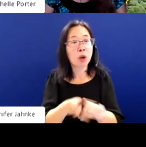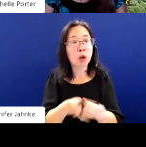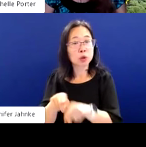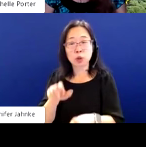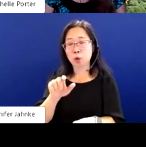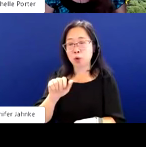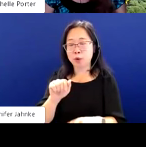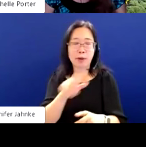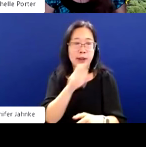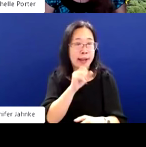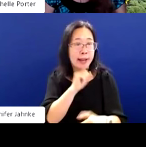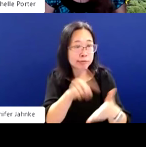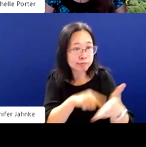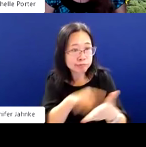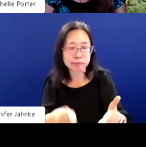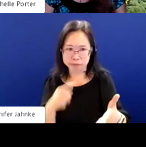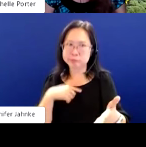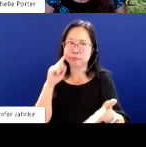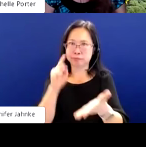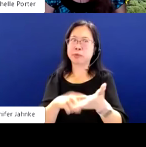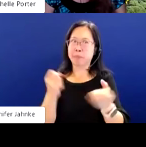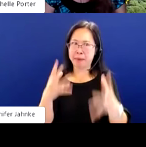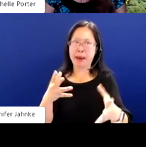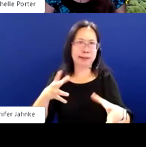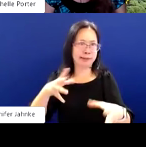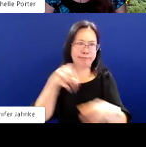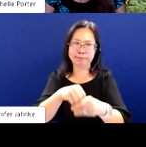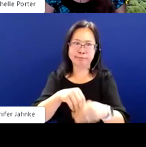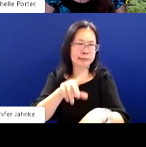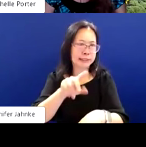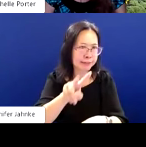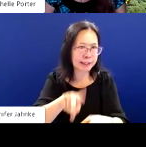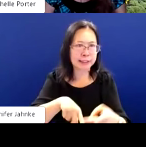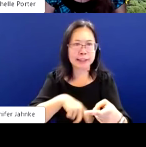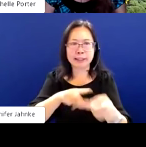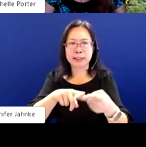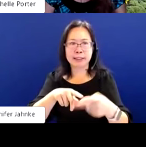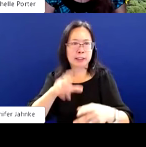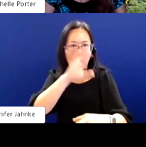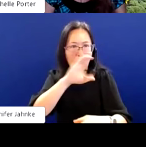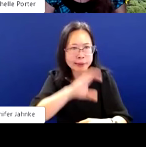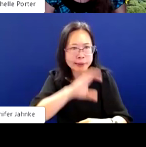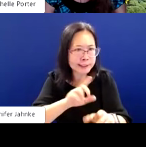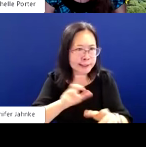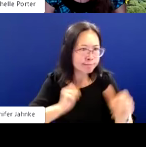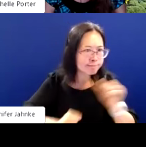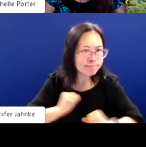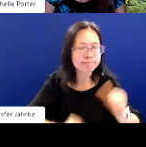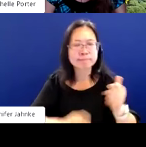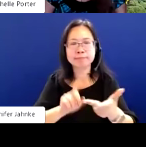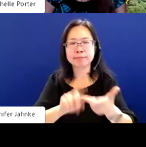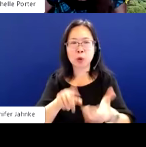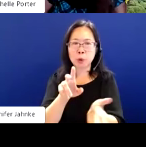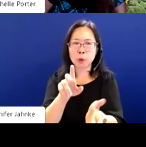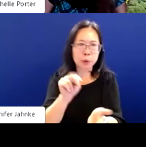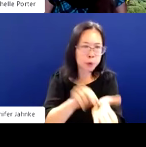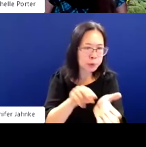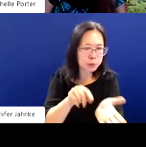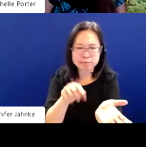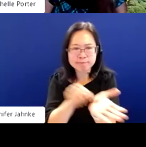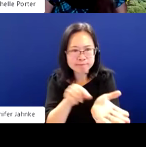whether it's in comedy skits from late night shows or just in the newspapers, radio,